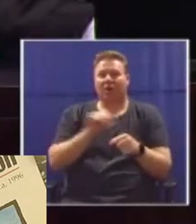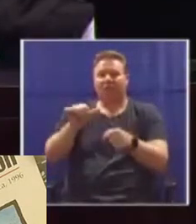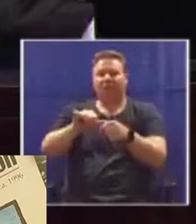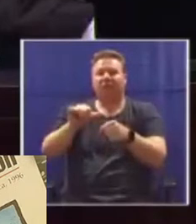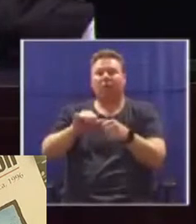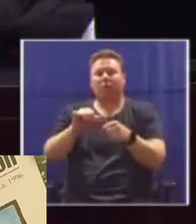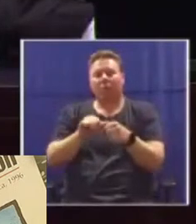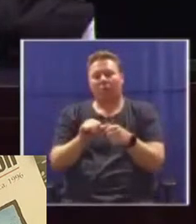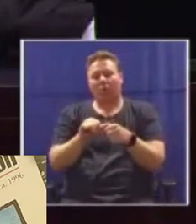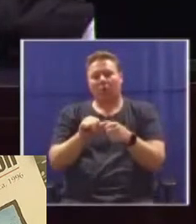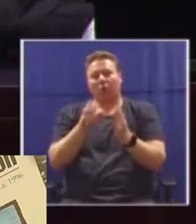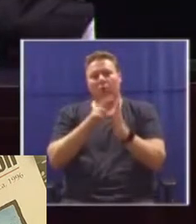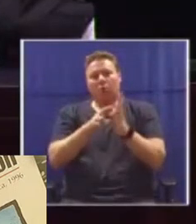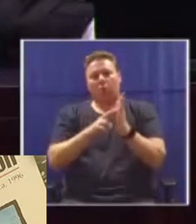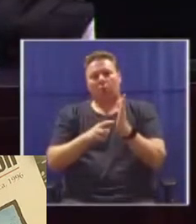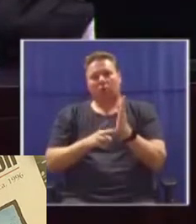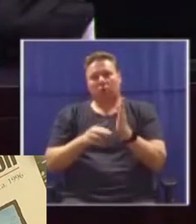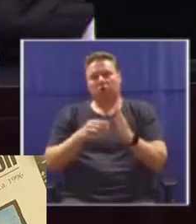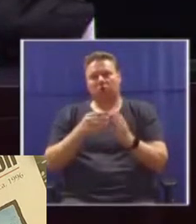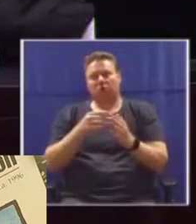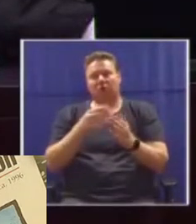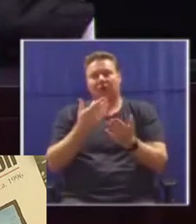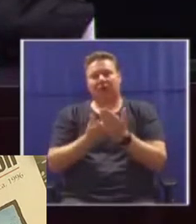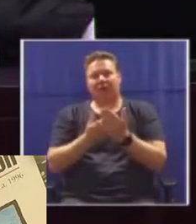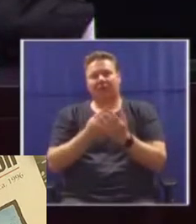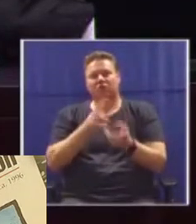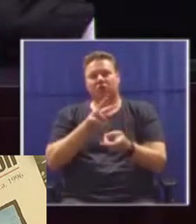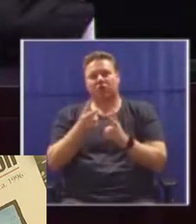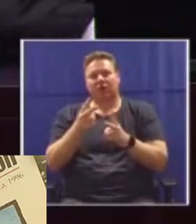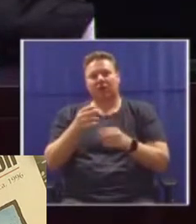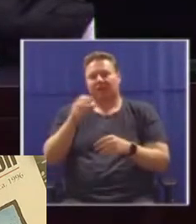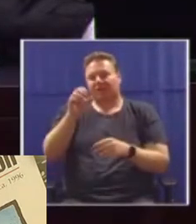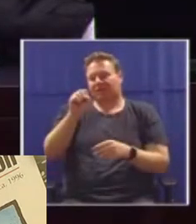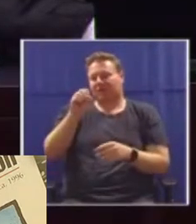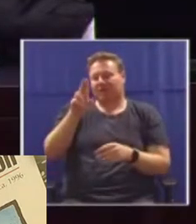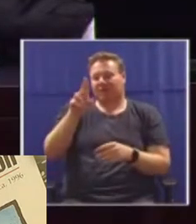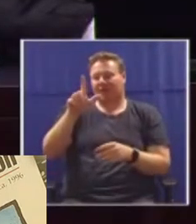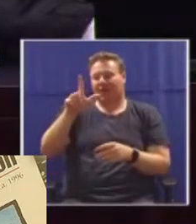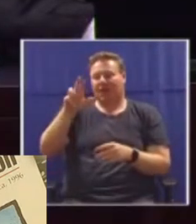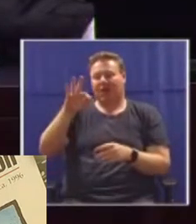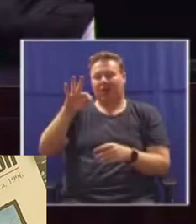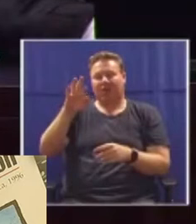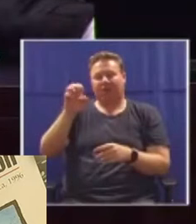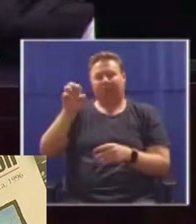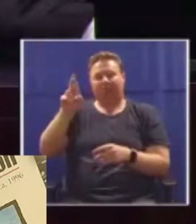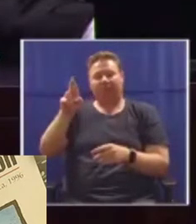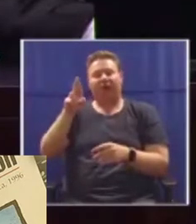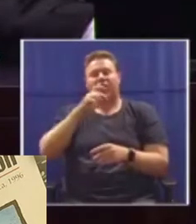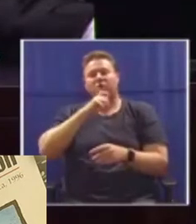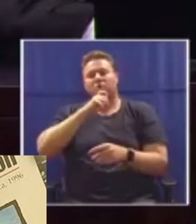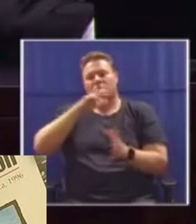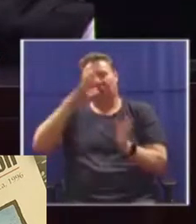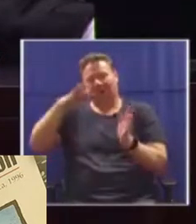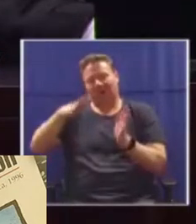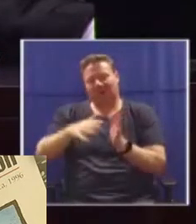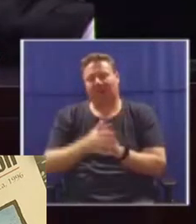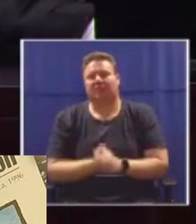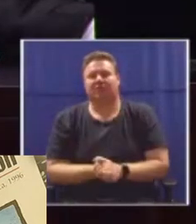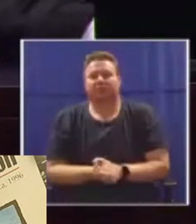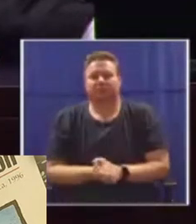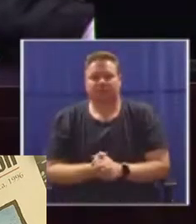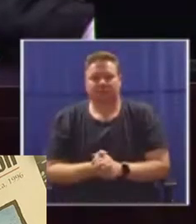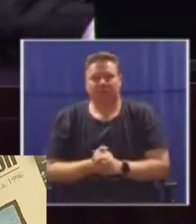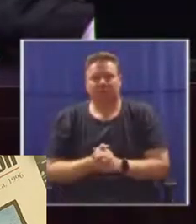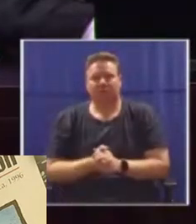change to lower the sulfur levels, and therefore all vessels need to utilize marine bunkers in line with